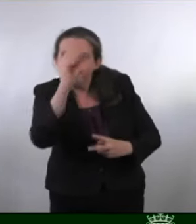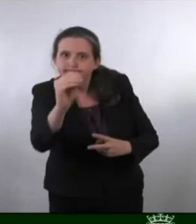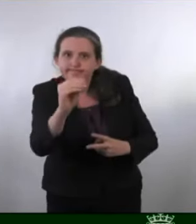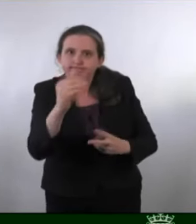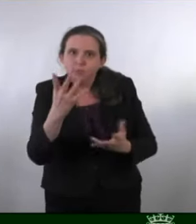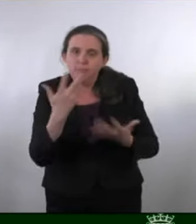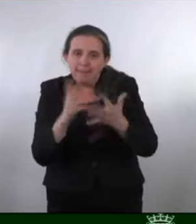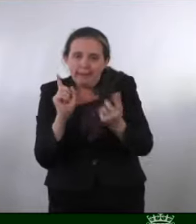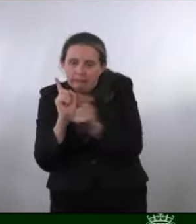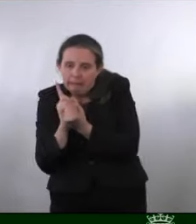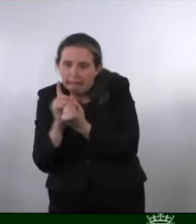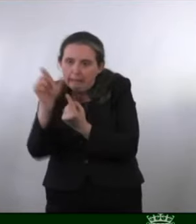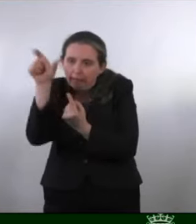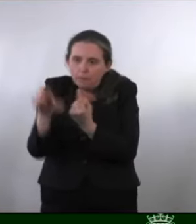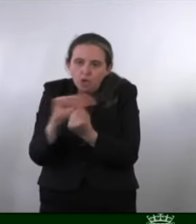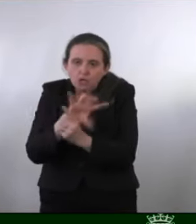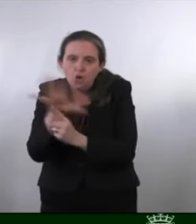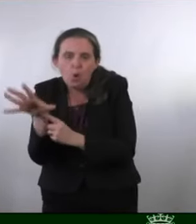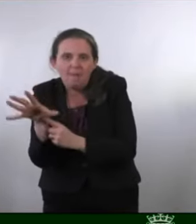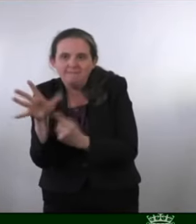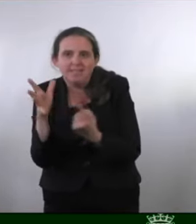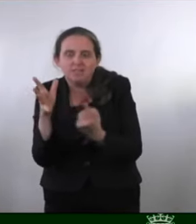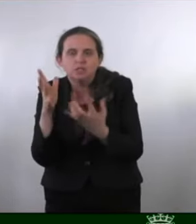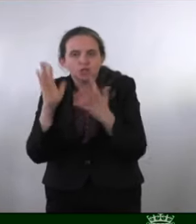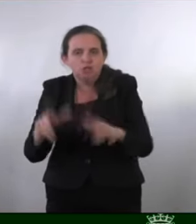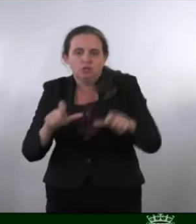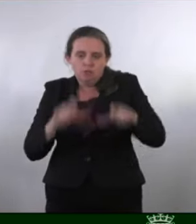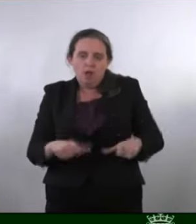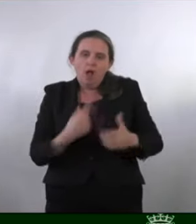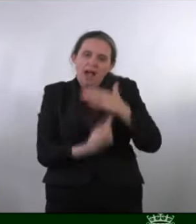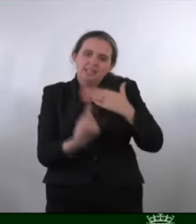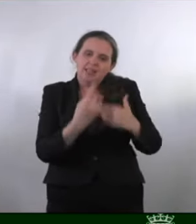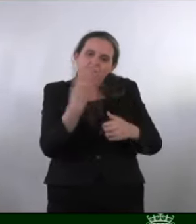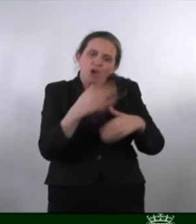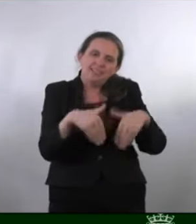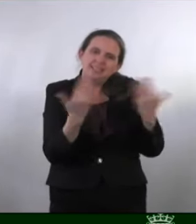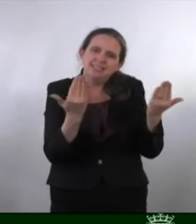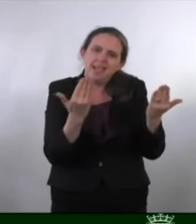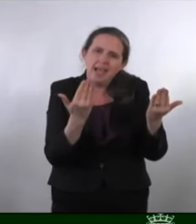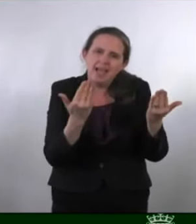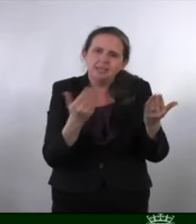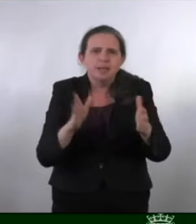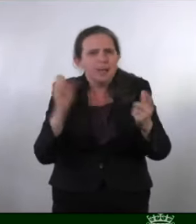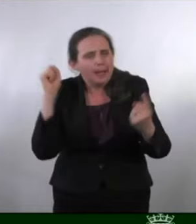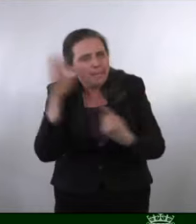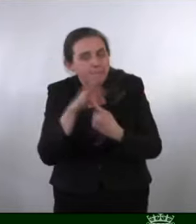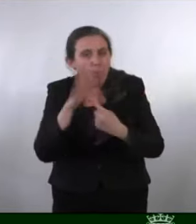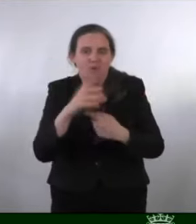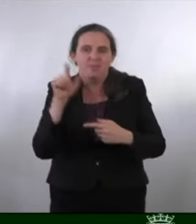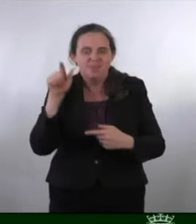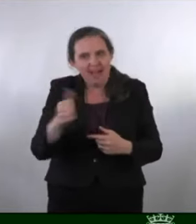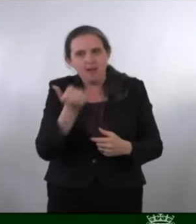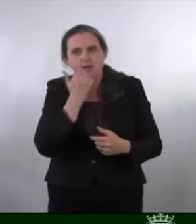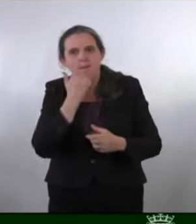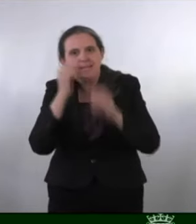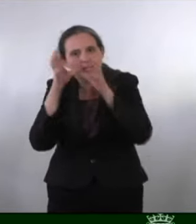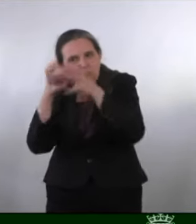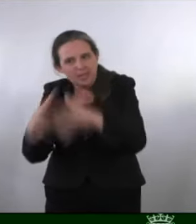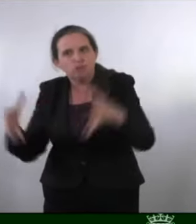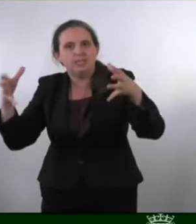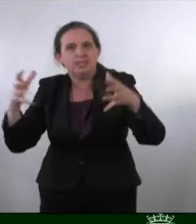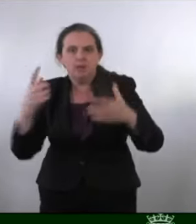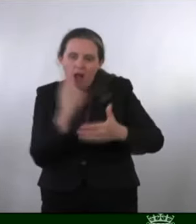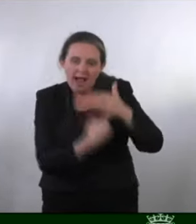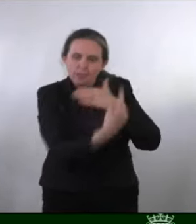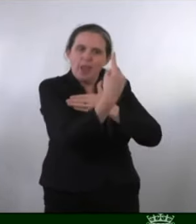good enough. We need to get these up in the next phase. I wonder if he could update me on that, because yes, the mass testing is critical and the vaccine may